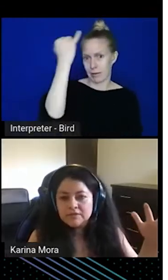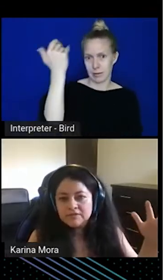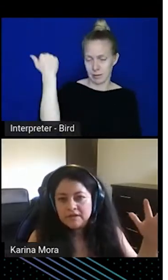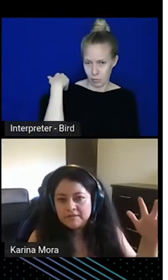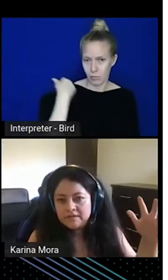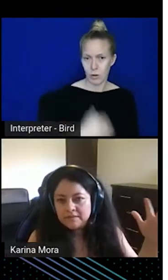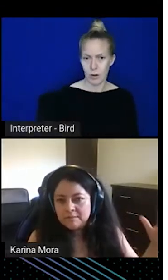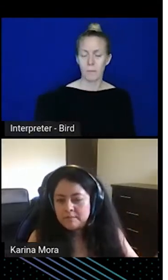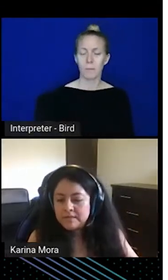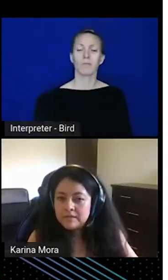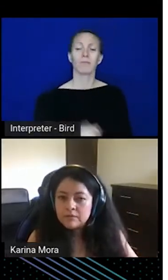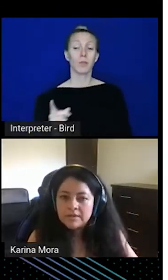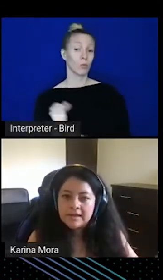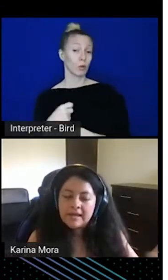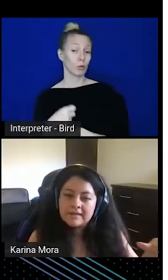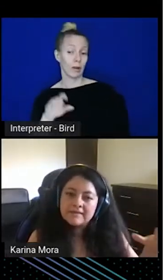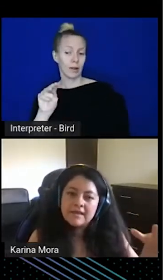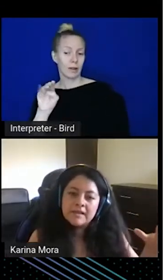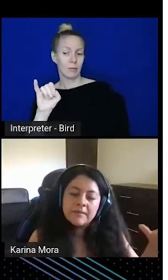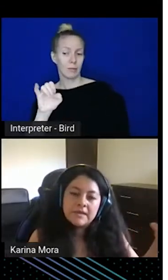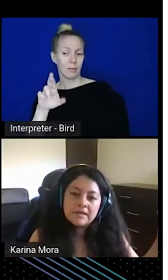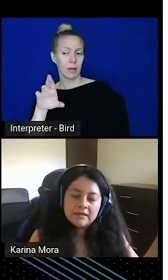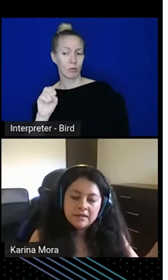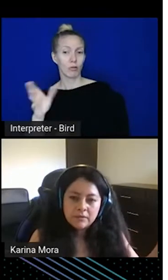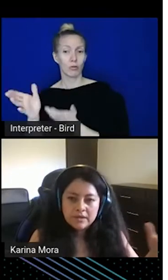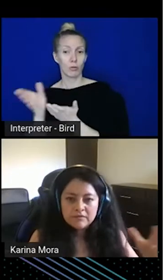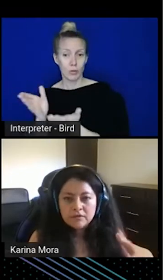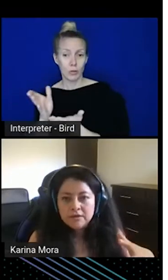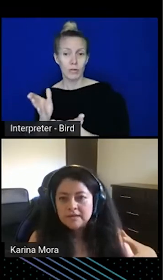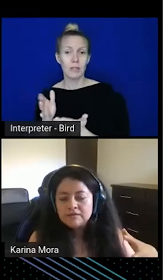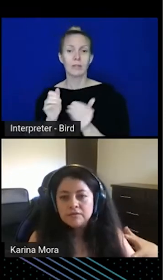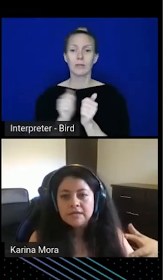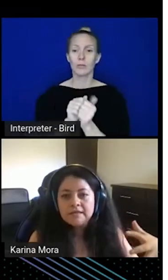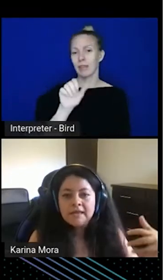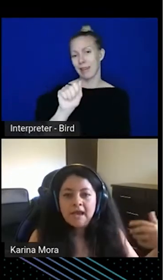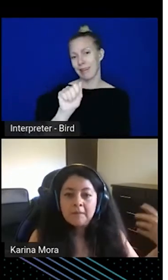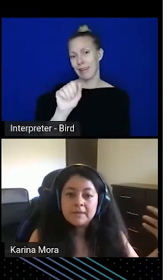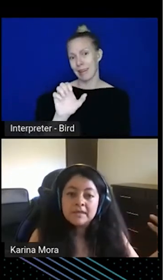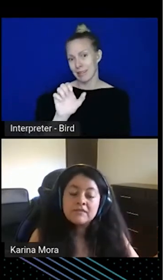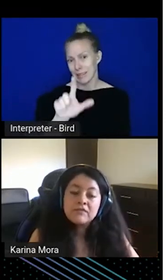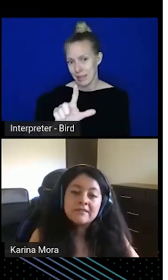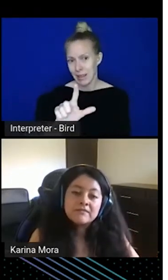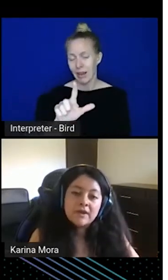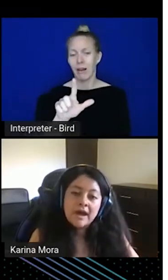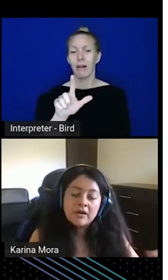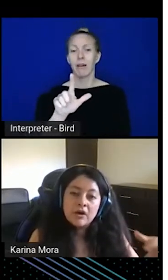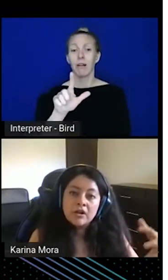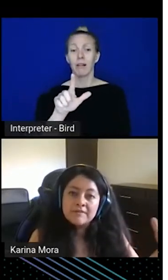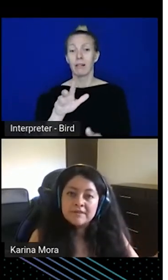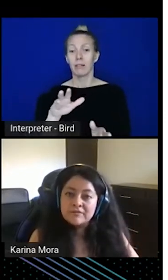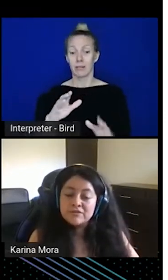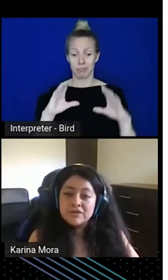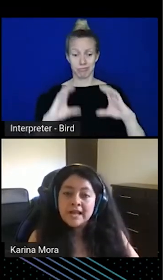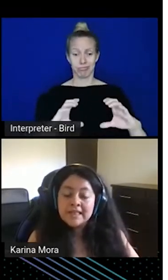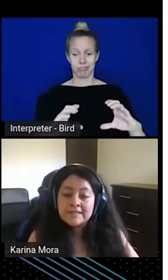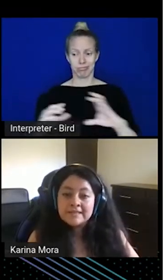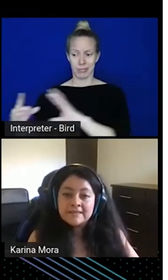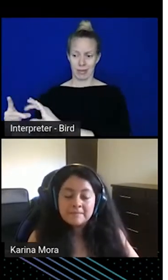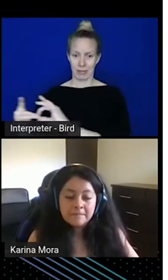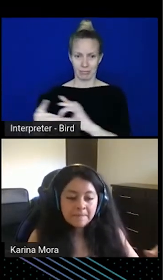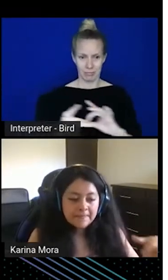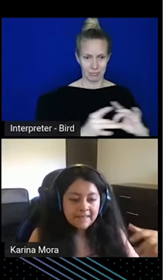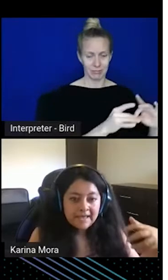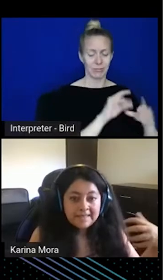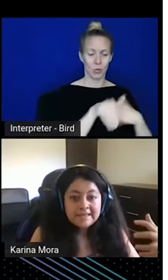these microservices, begin with the ACL bucket in a way to connect to it, and begin to extract all of these